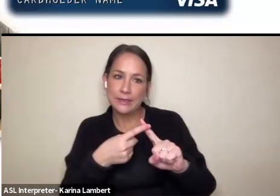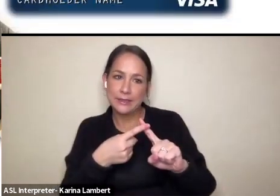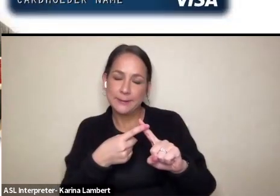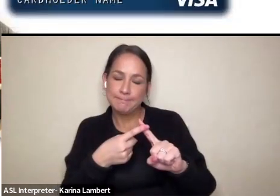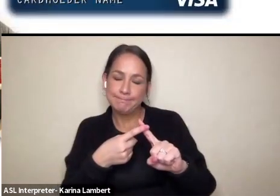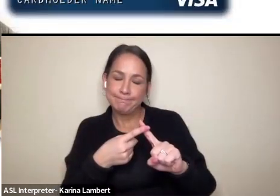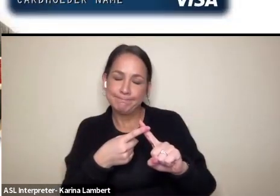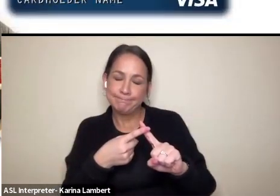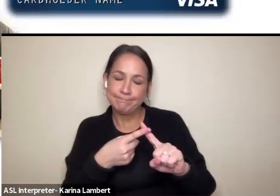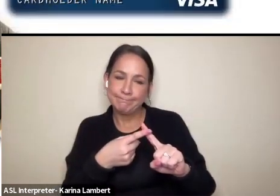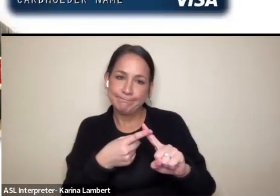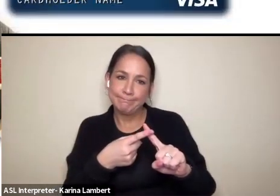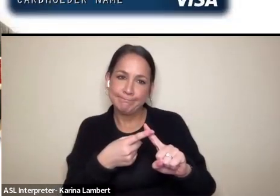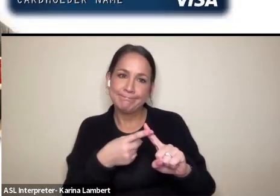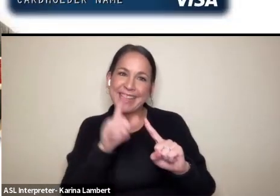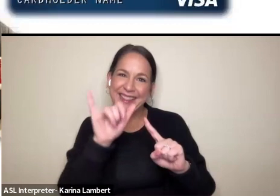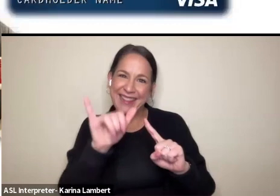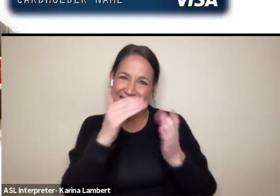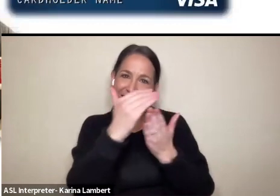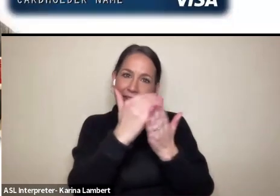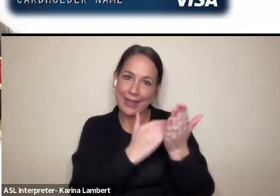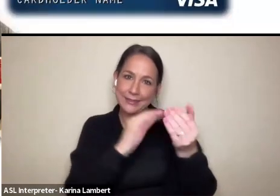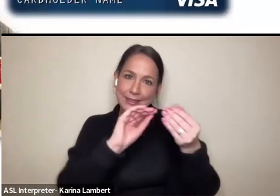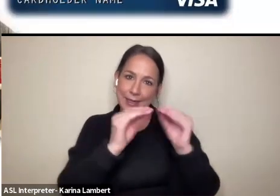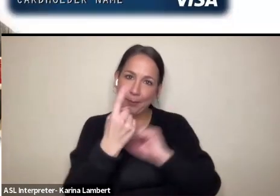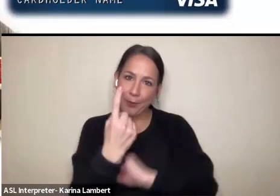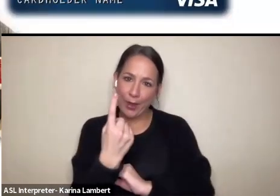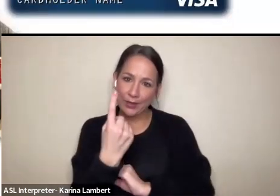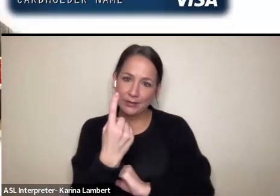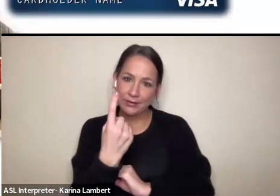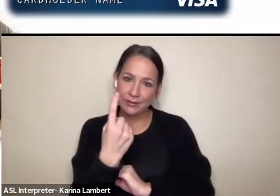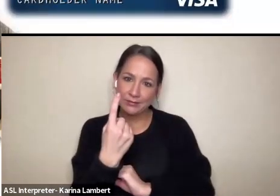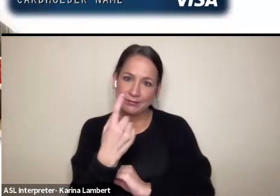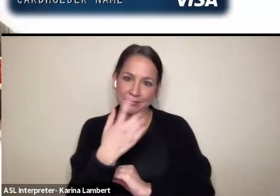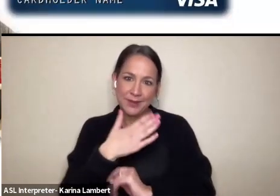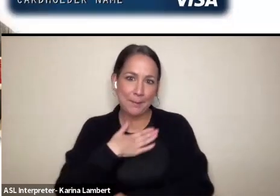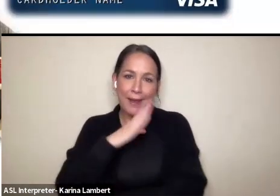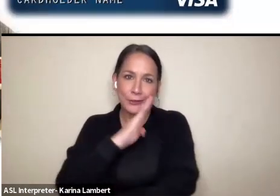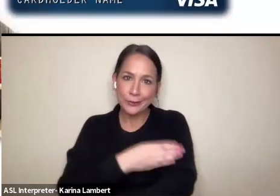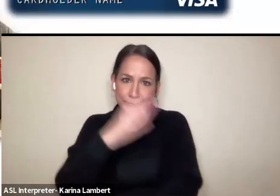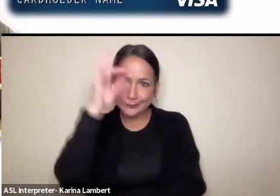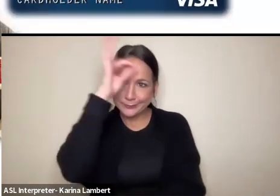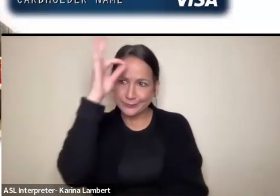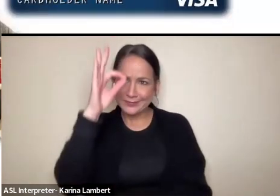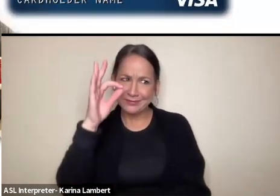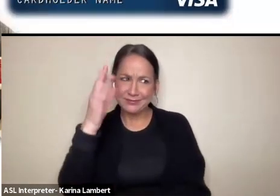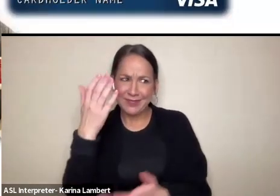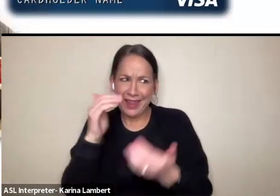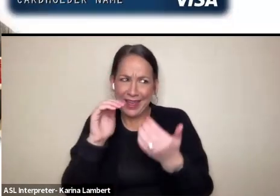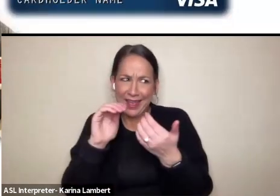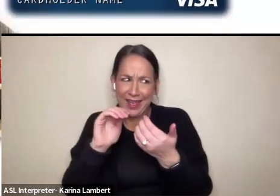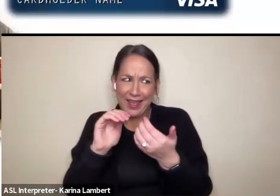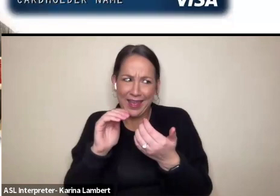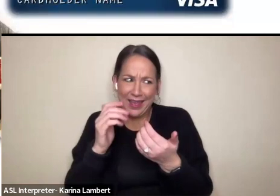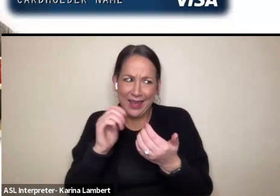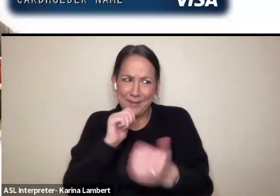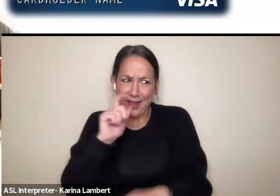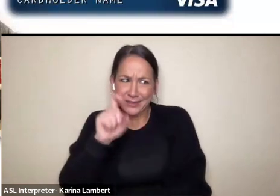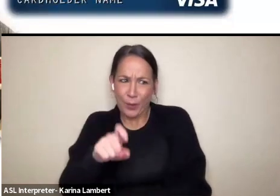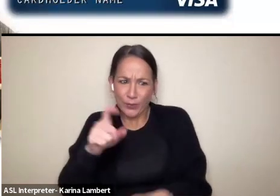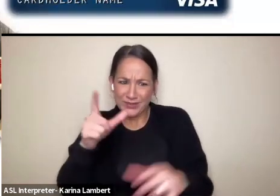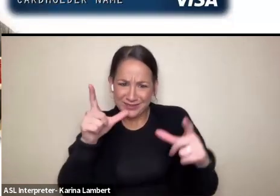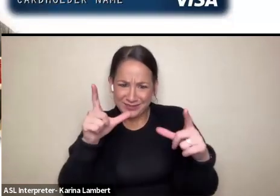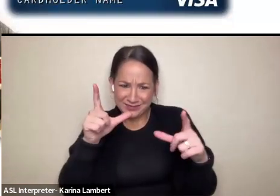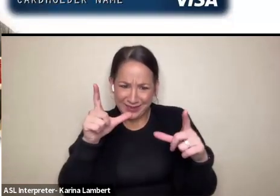lessons that just come by having this card. How was she to know that she shouldn't be taking pictures of her debit card or her prepaid